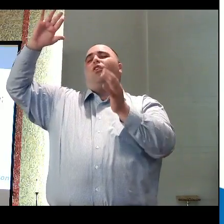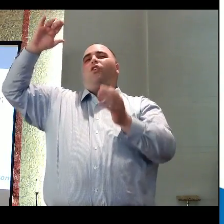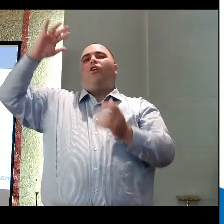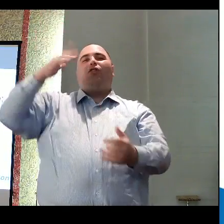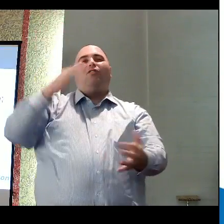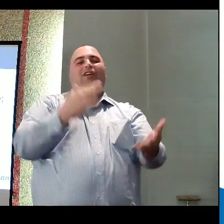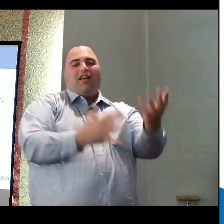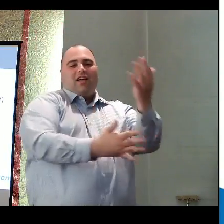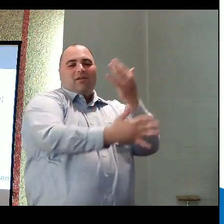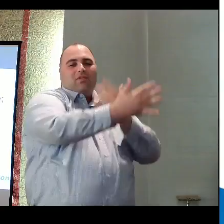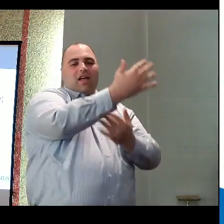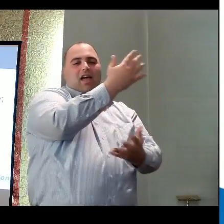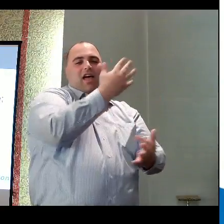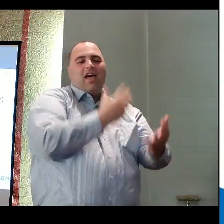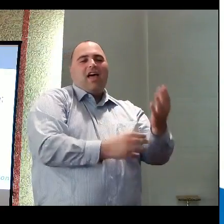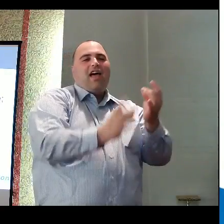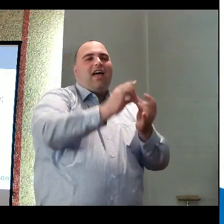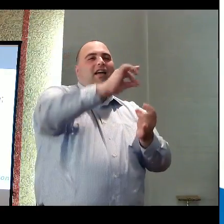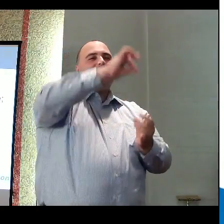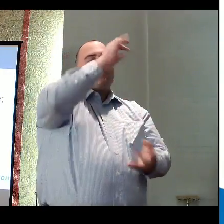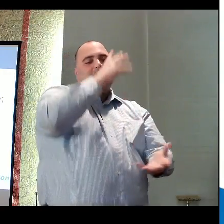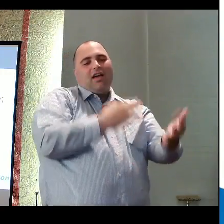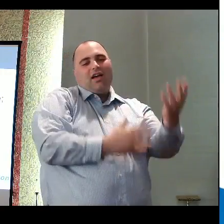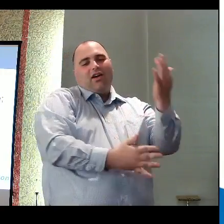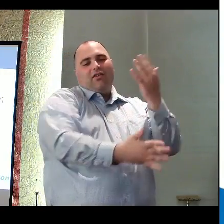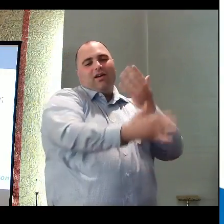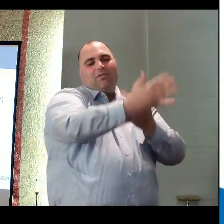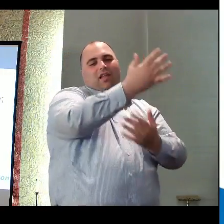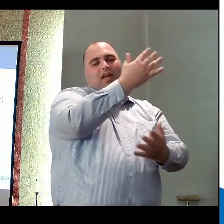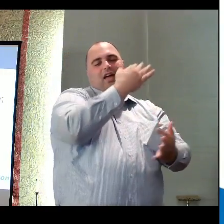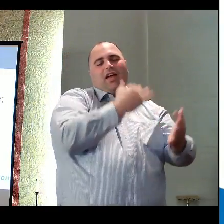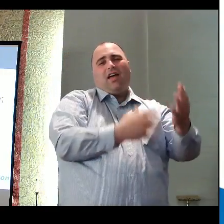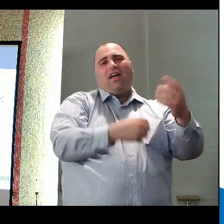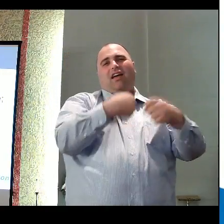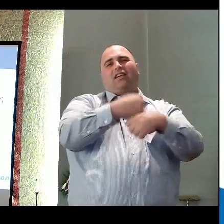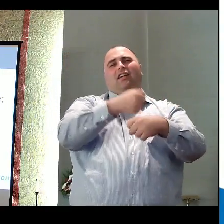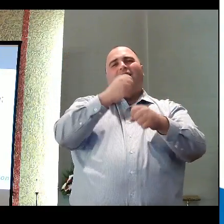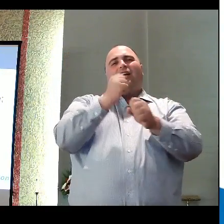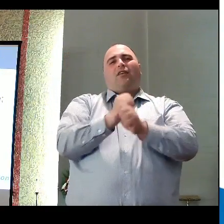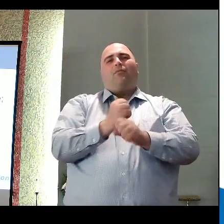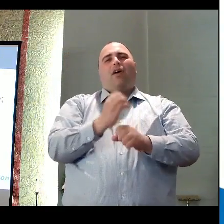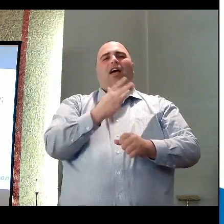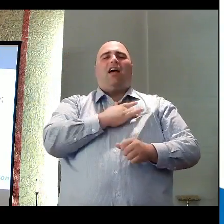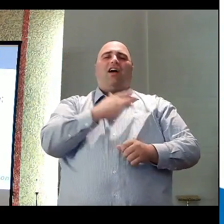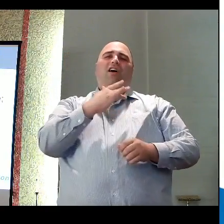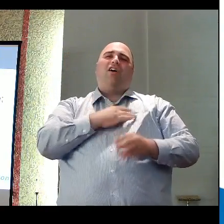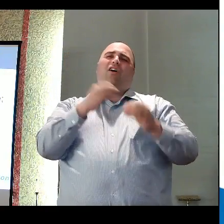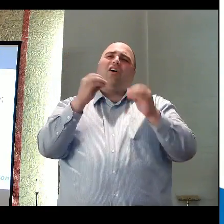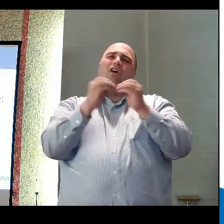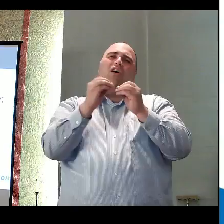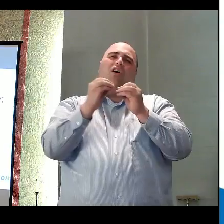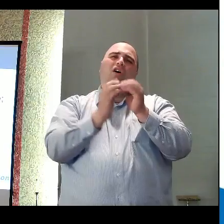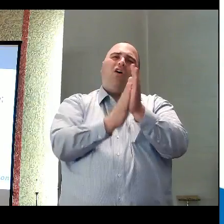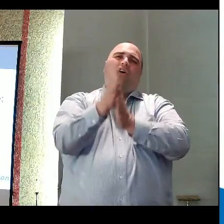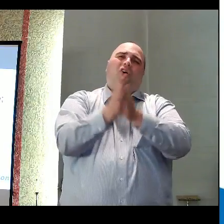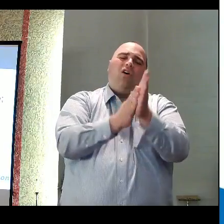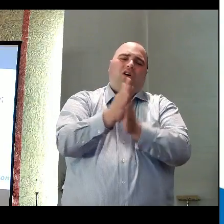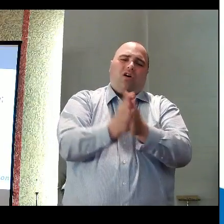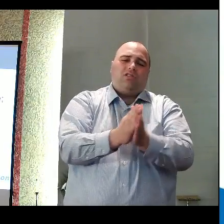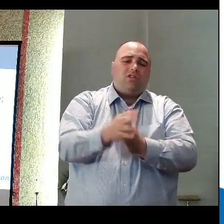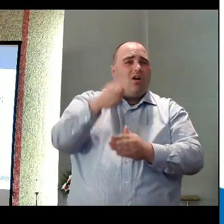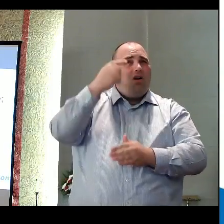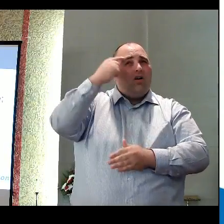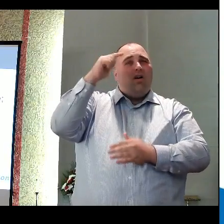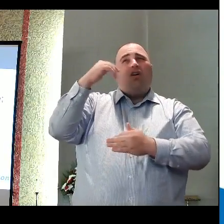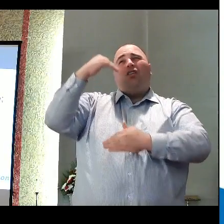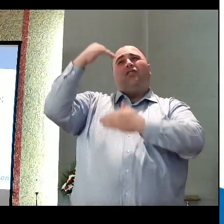Father's glory. Blaze, Spirit, blaze. Set our